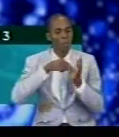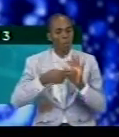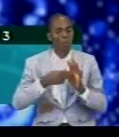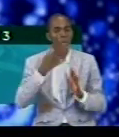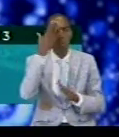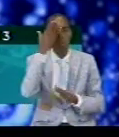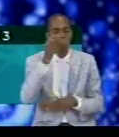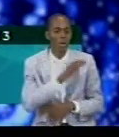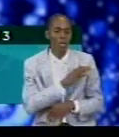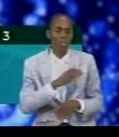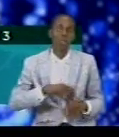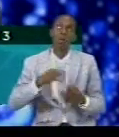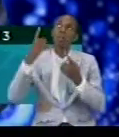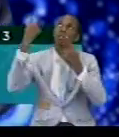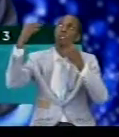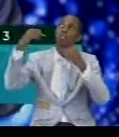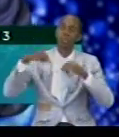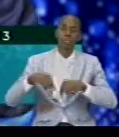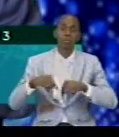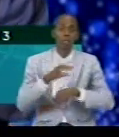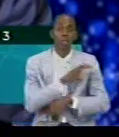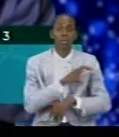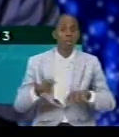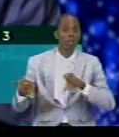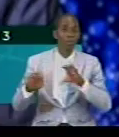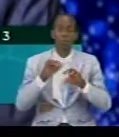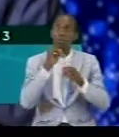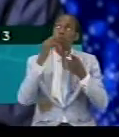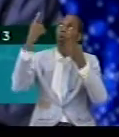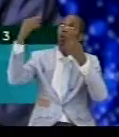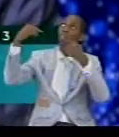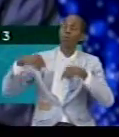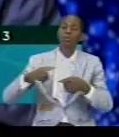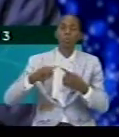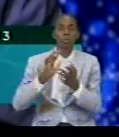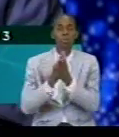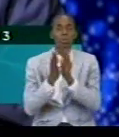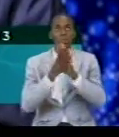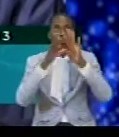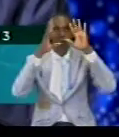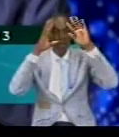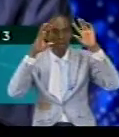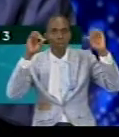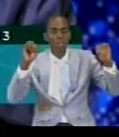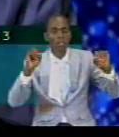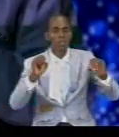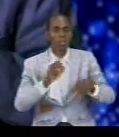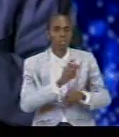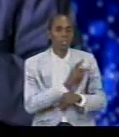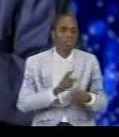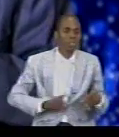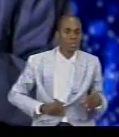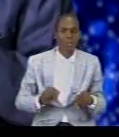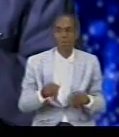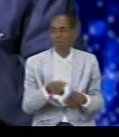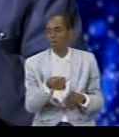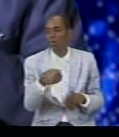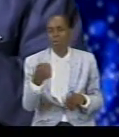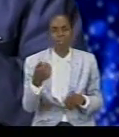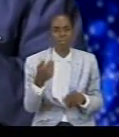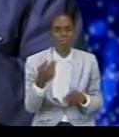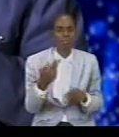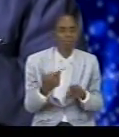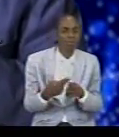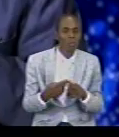come here to be the president or to be the king or to be this or to be that. But he came purposely